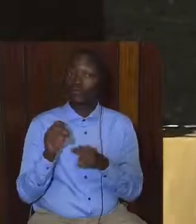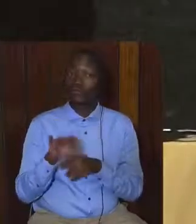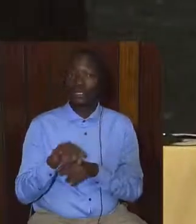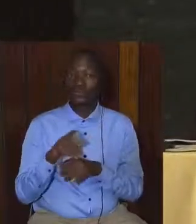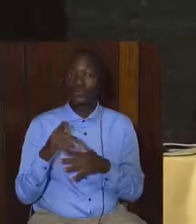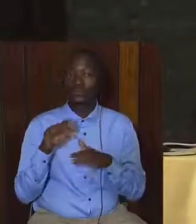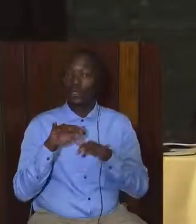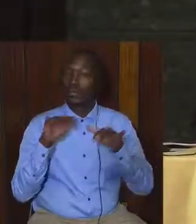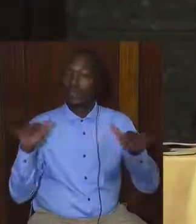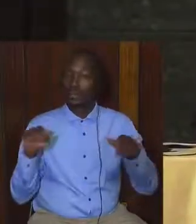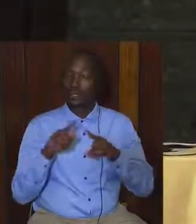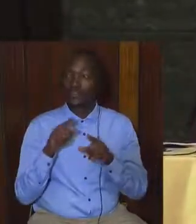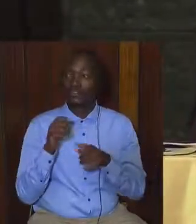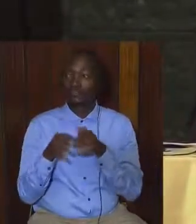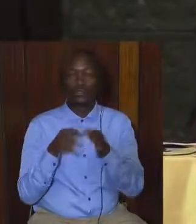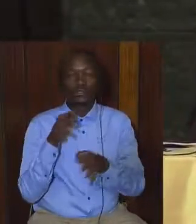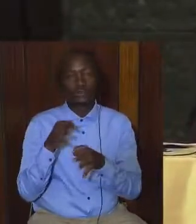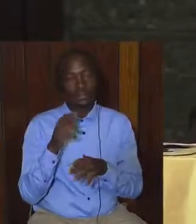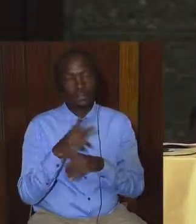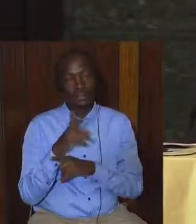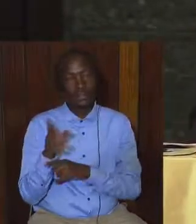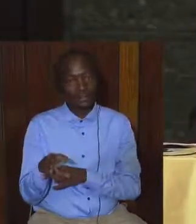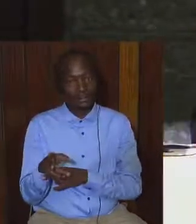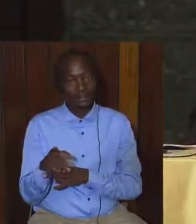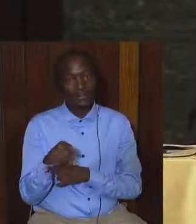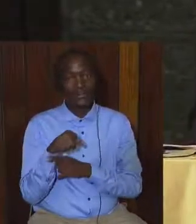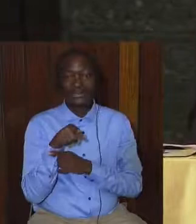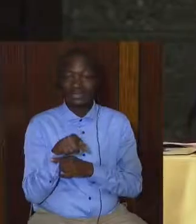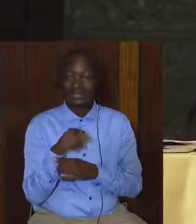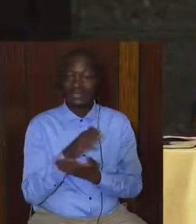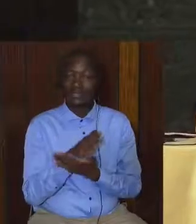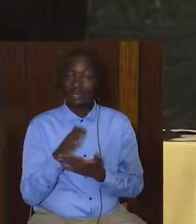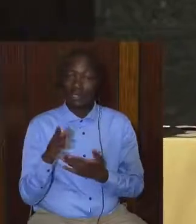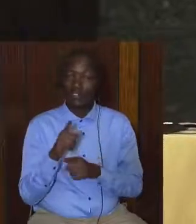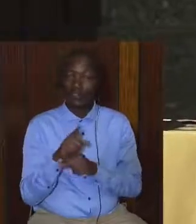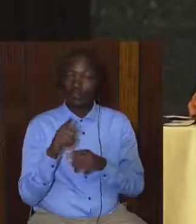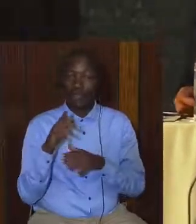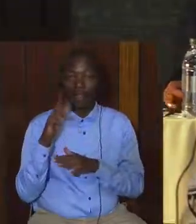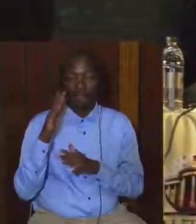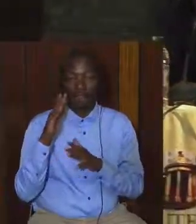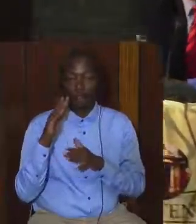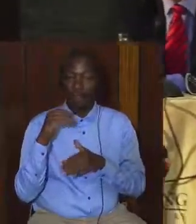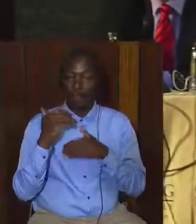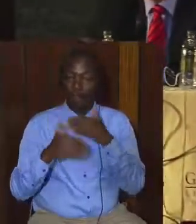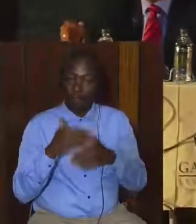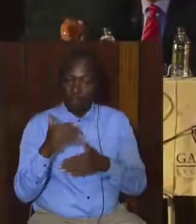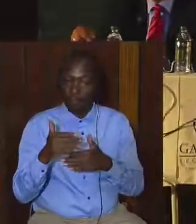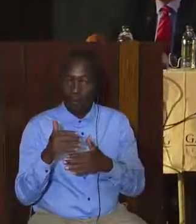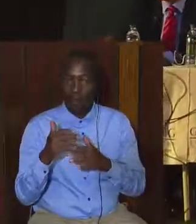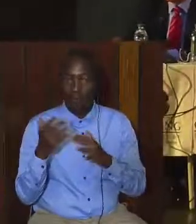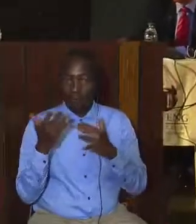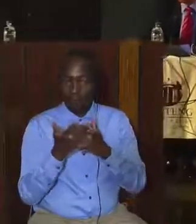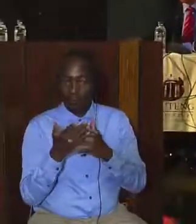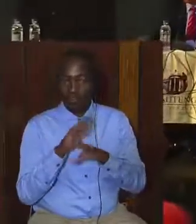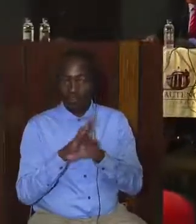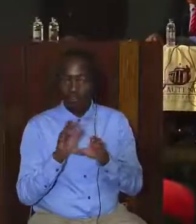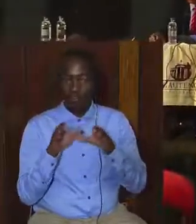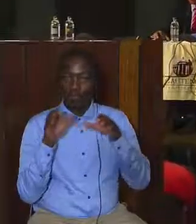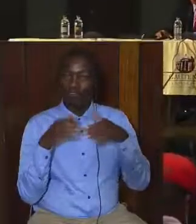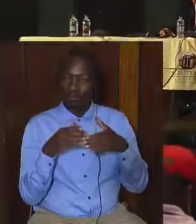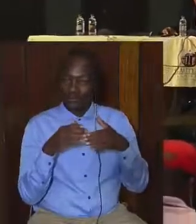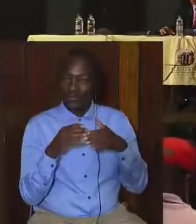our guests, just to explain again, this is part of a formal Portfolio Committee meeting.